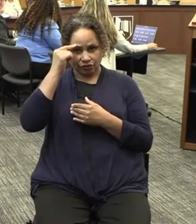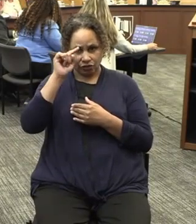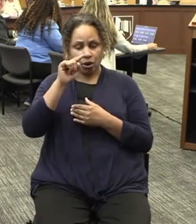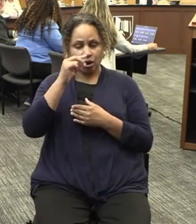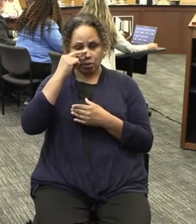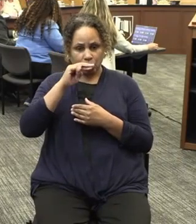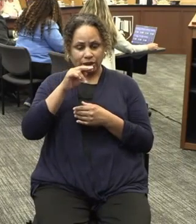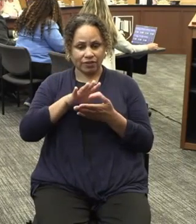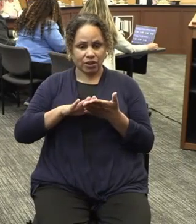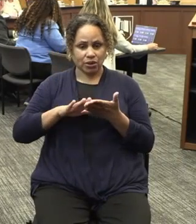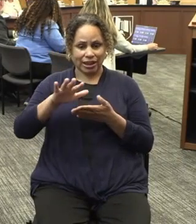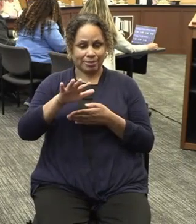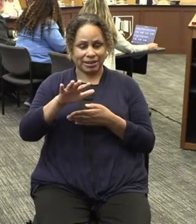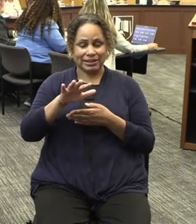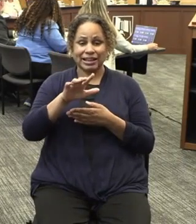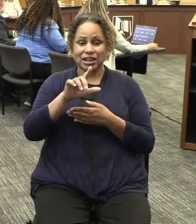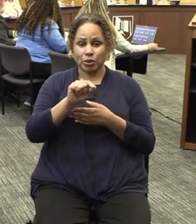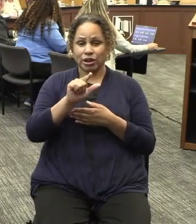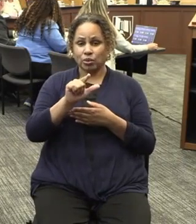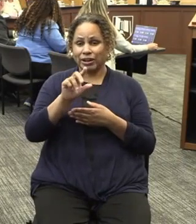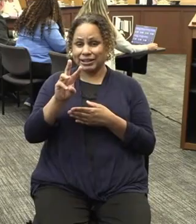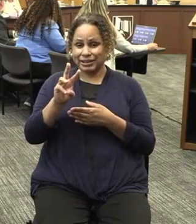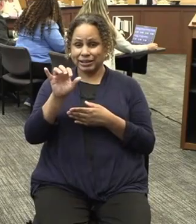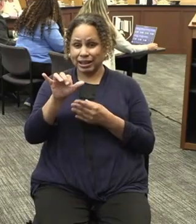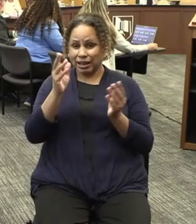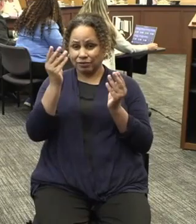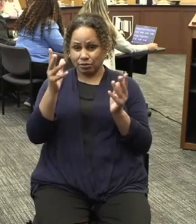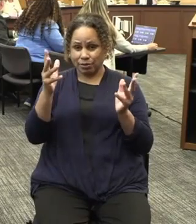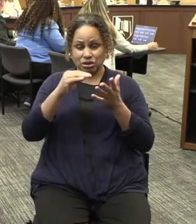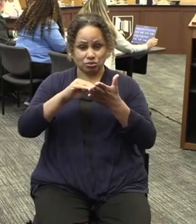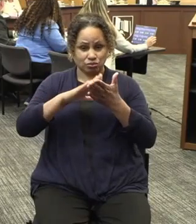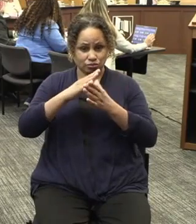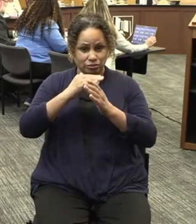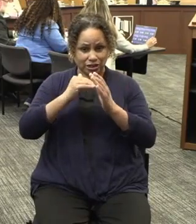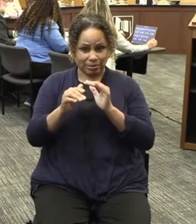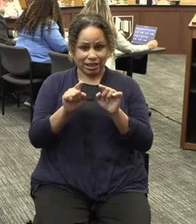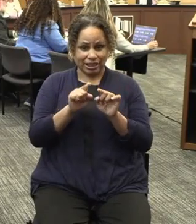2026. That information was in the email as well. Yeah, hold on.